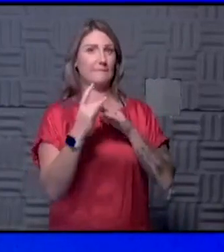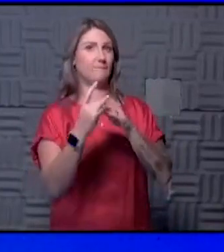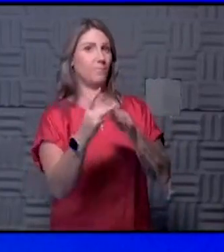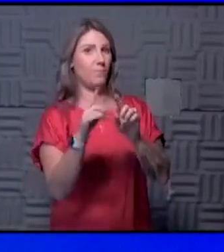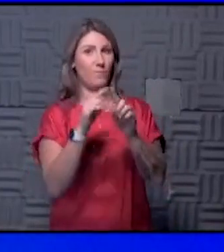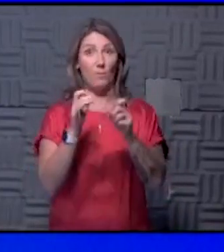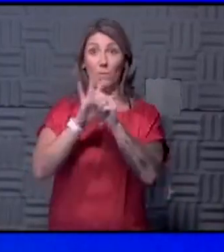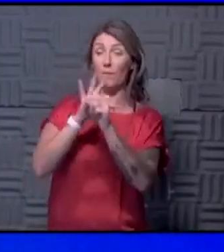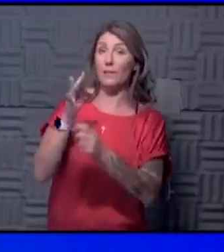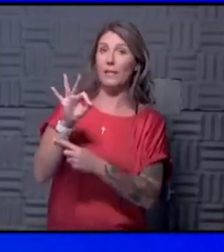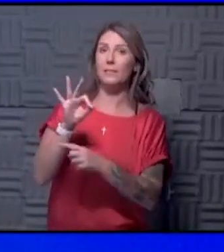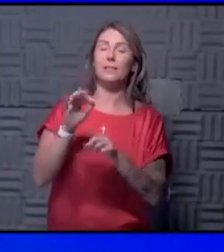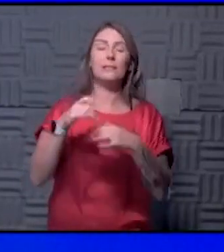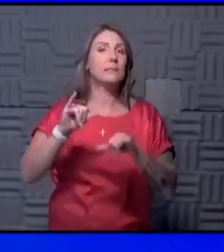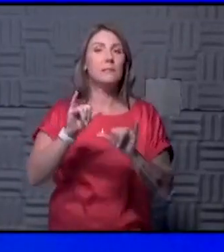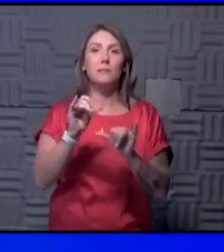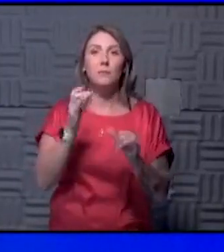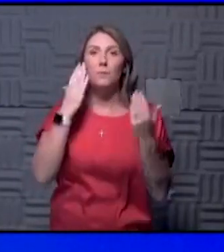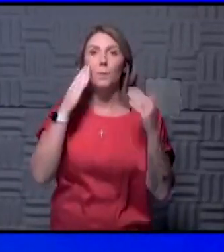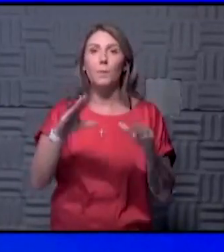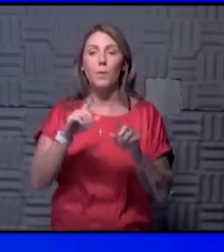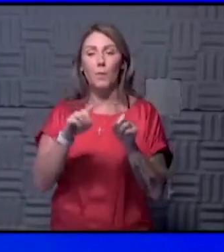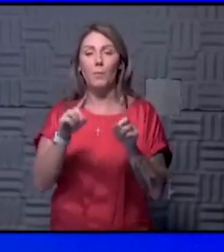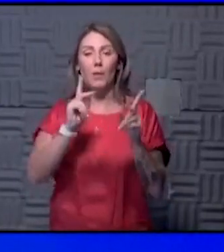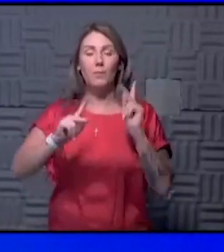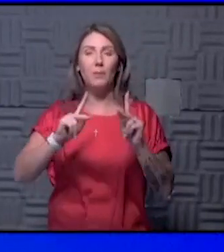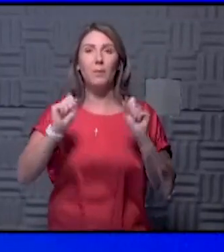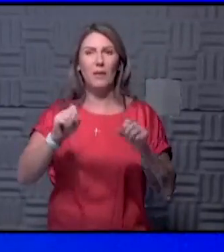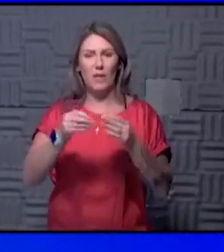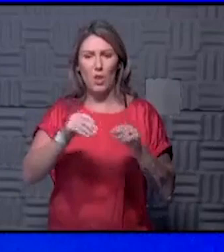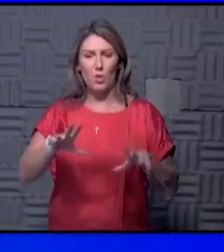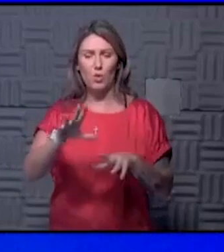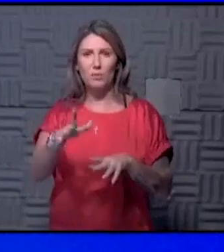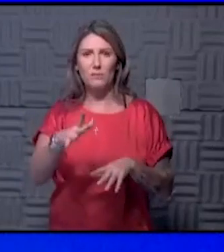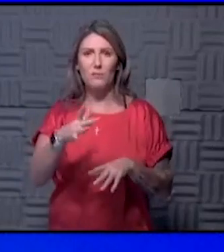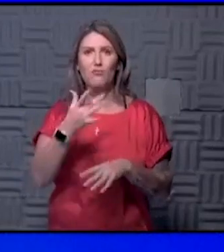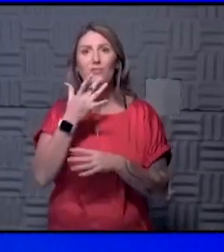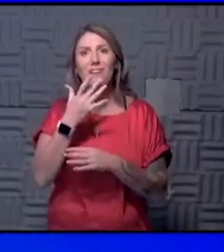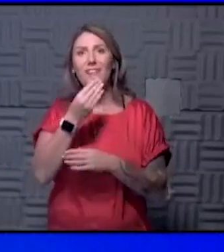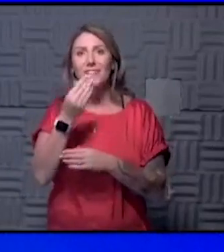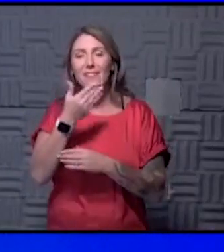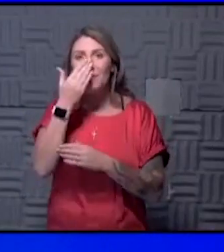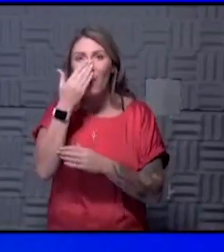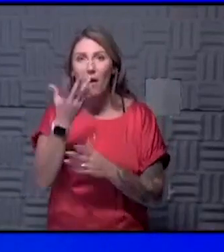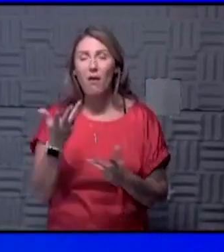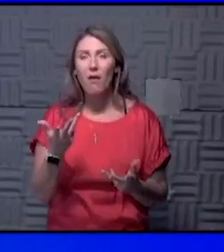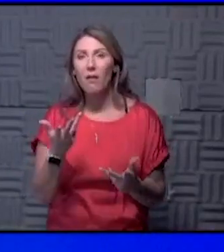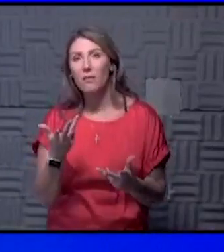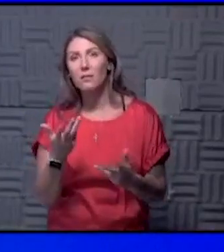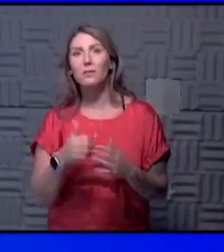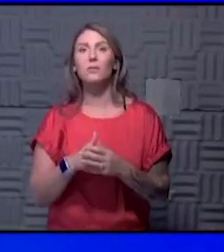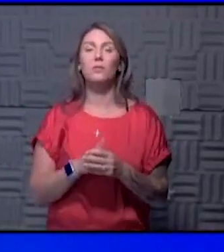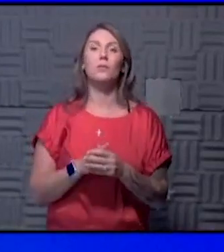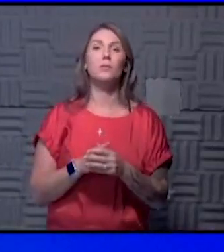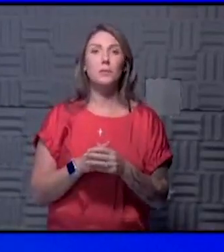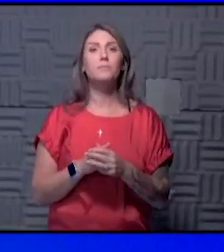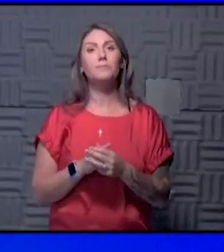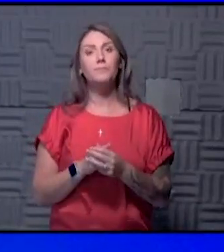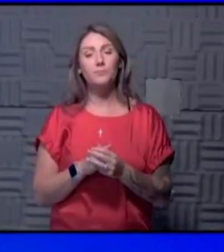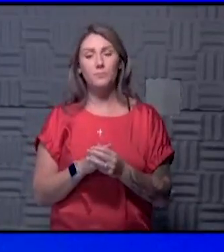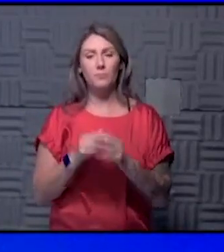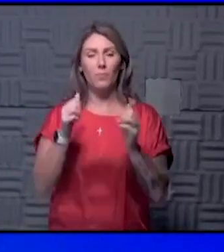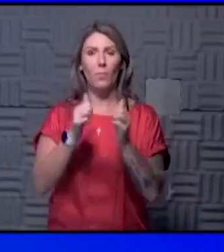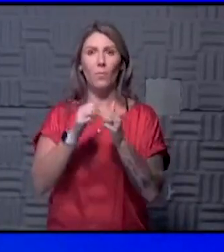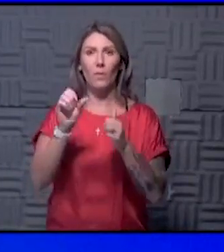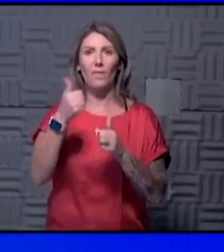path of COVID. But we still don't know. We know that people can lose their taste of smell and sense of taste and smell